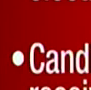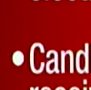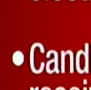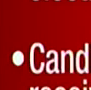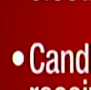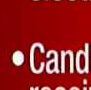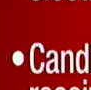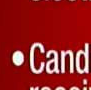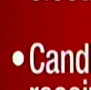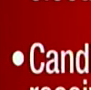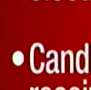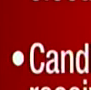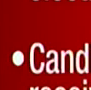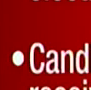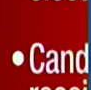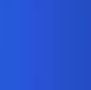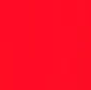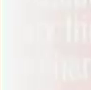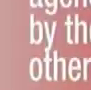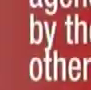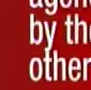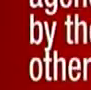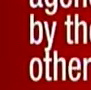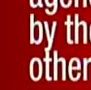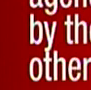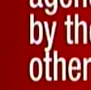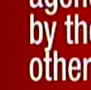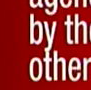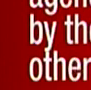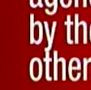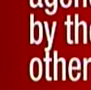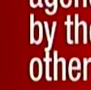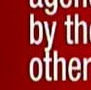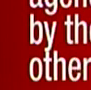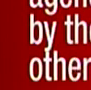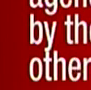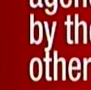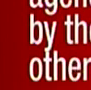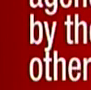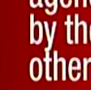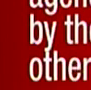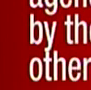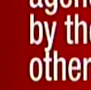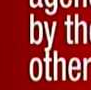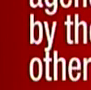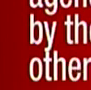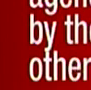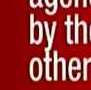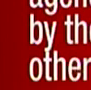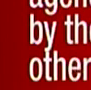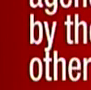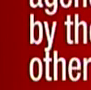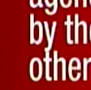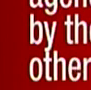rigging and all that sort of stuff, which then would make me say or think that at that point, then IEBC would not be trustworthy to be